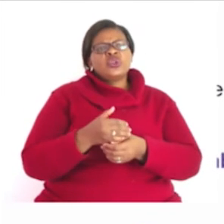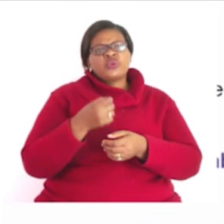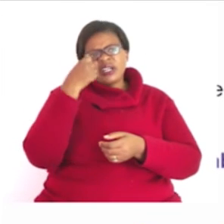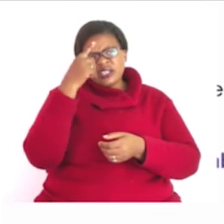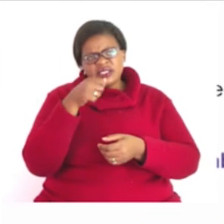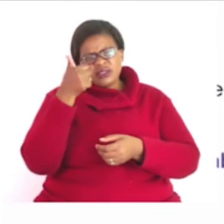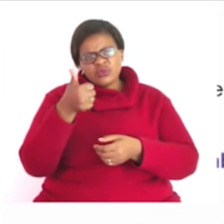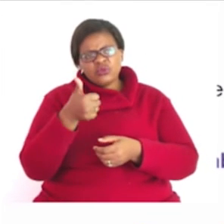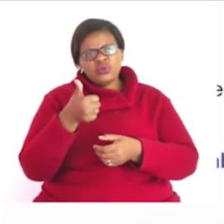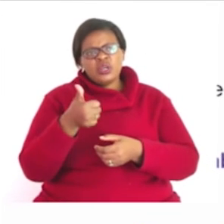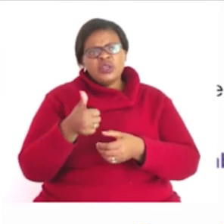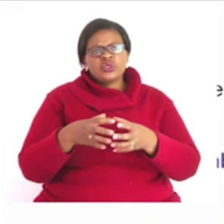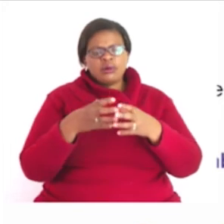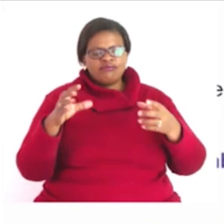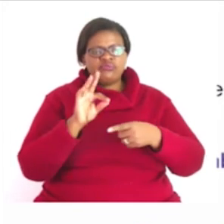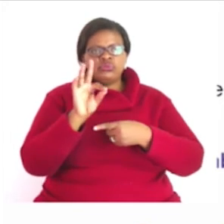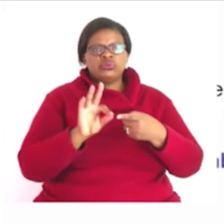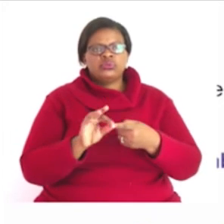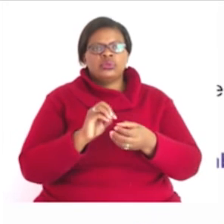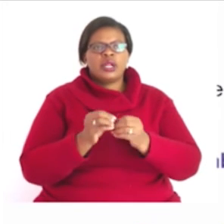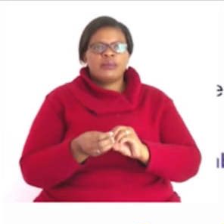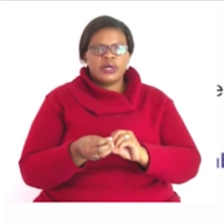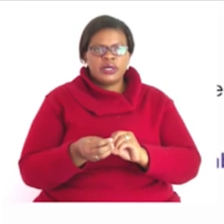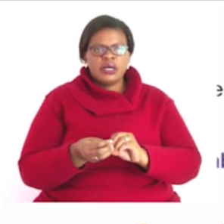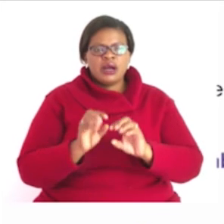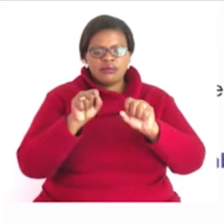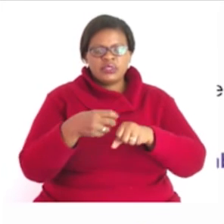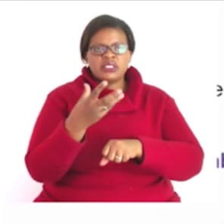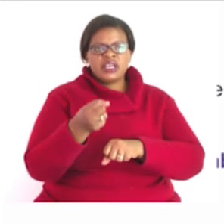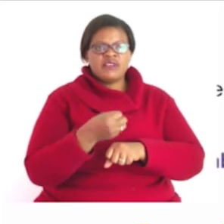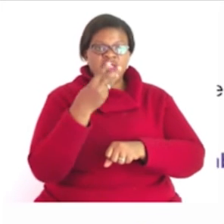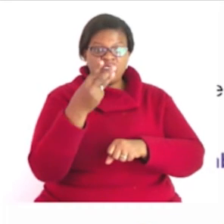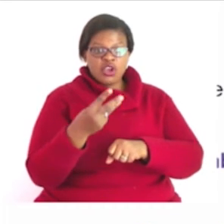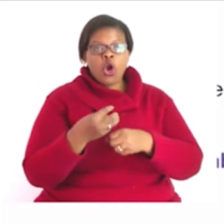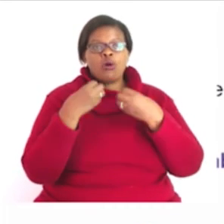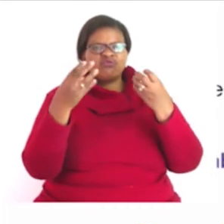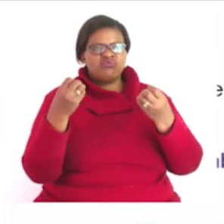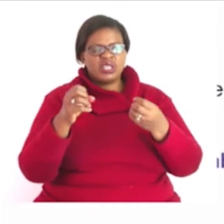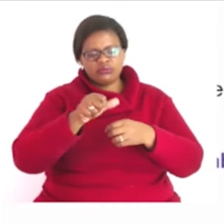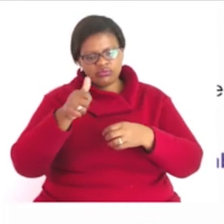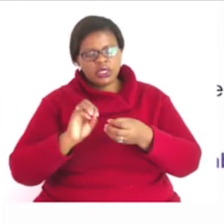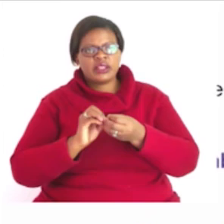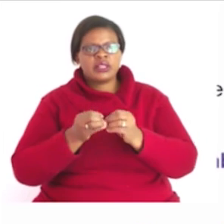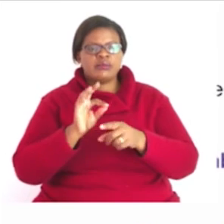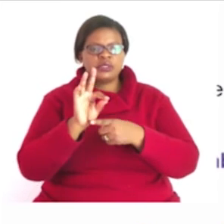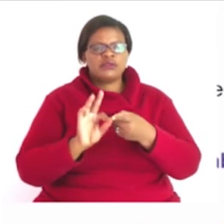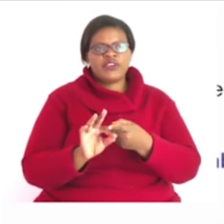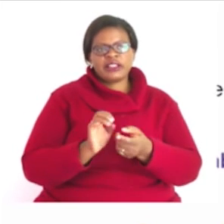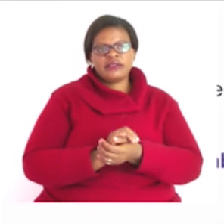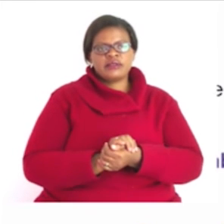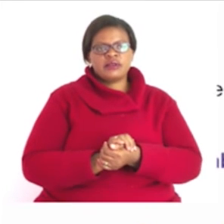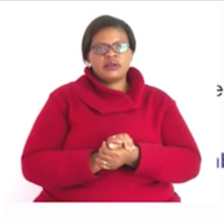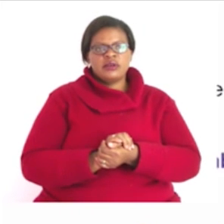composite number must have 3 or more factors. Now let's quickly